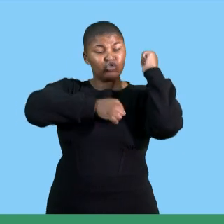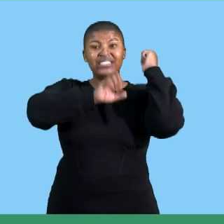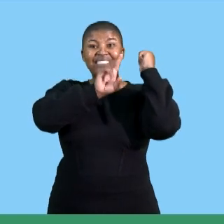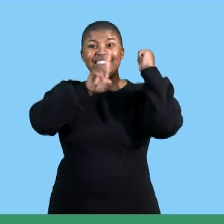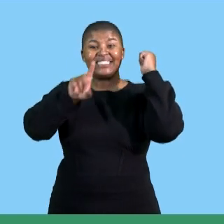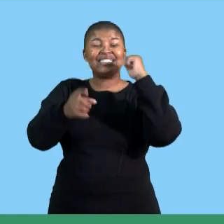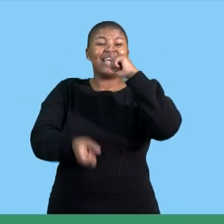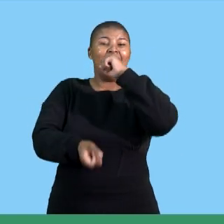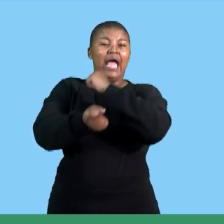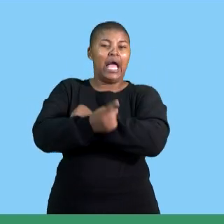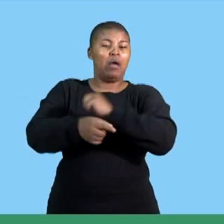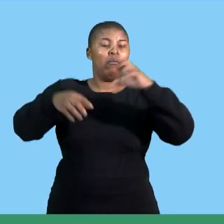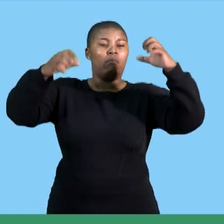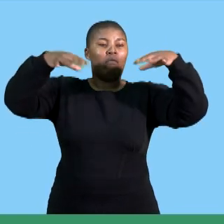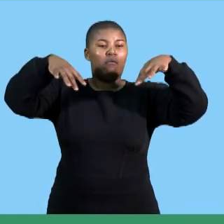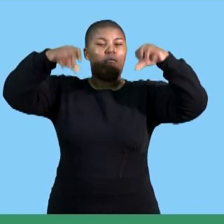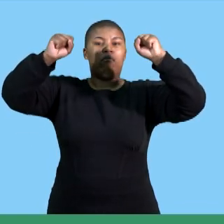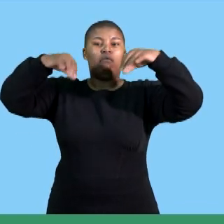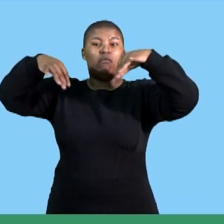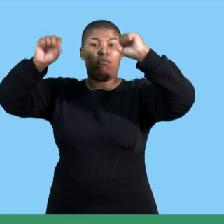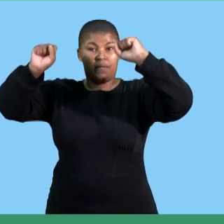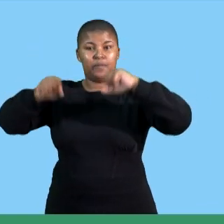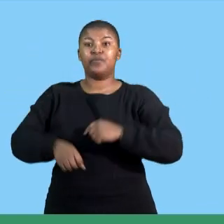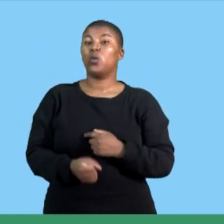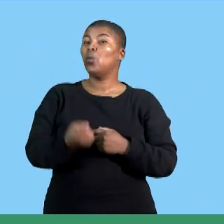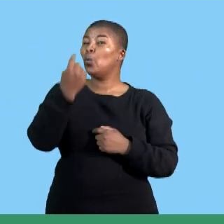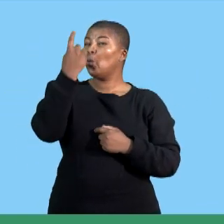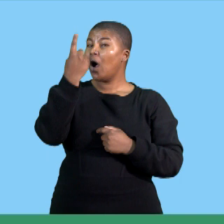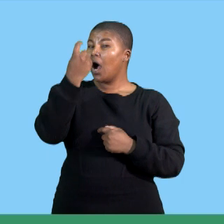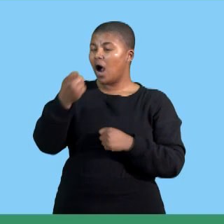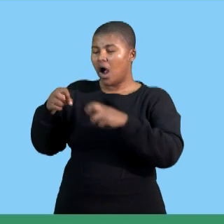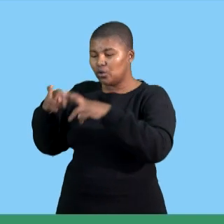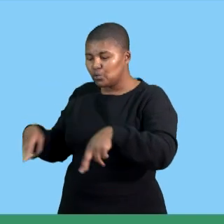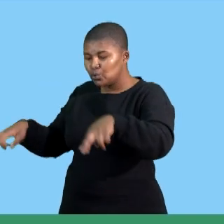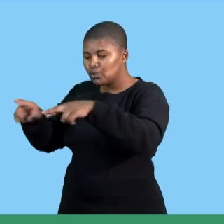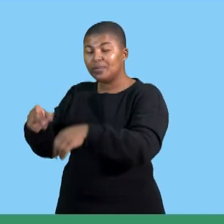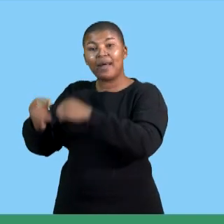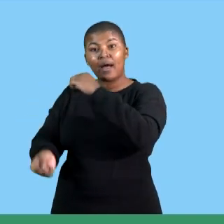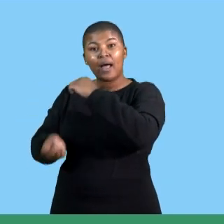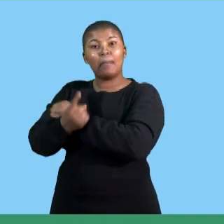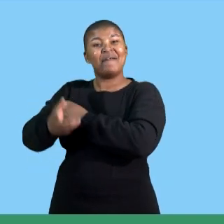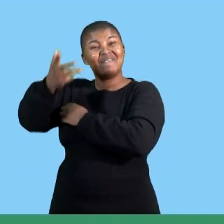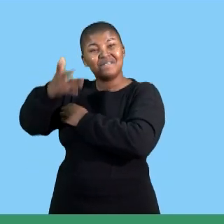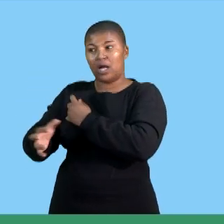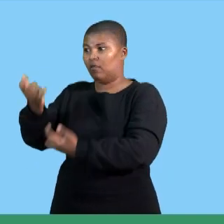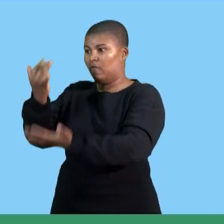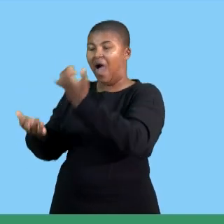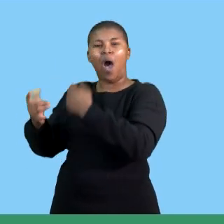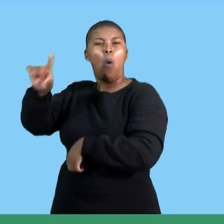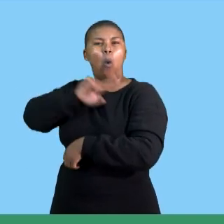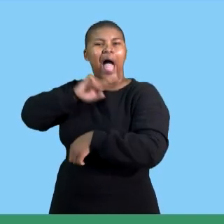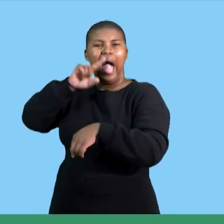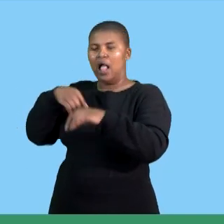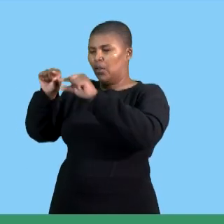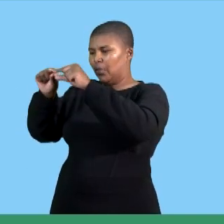because of poor electrical wiring. Now you need to then read the statement with understanding